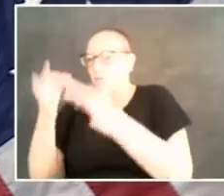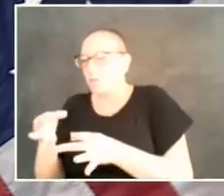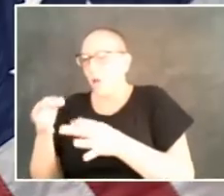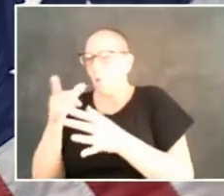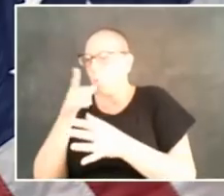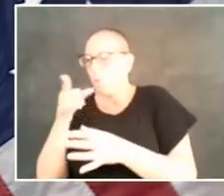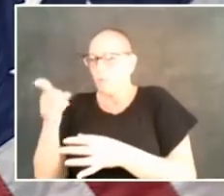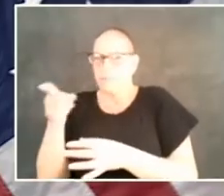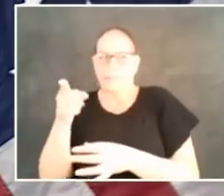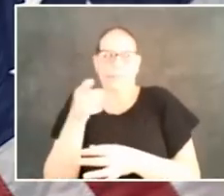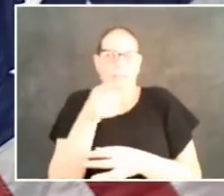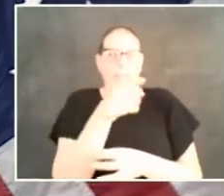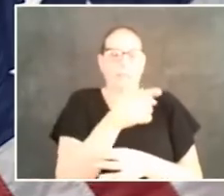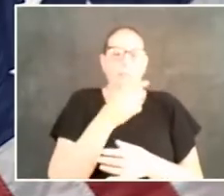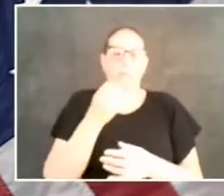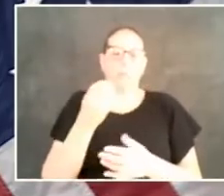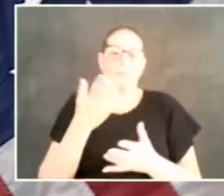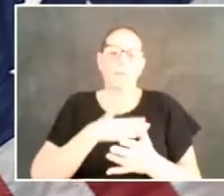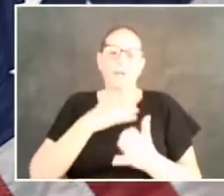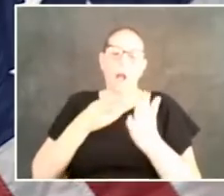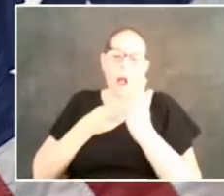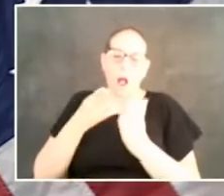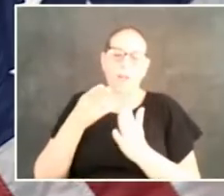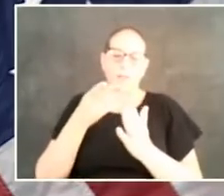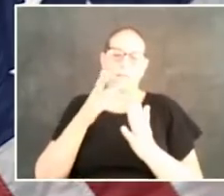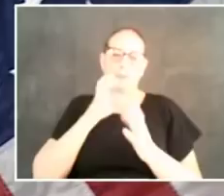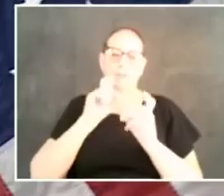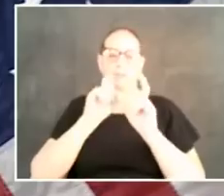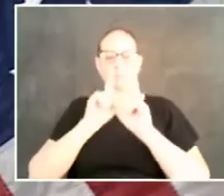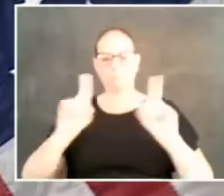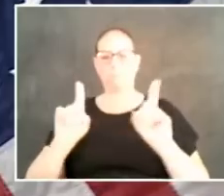The East Village, a couple other places in the city too,